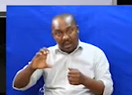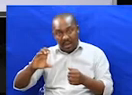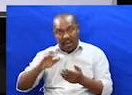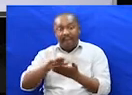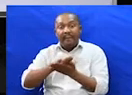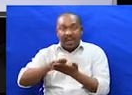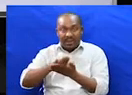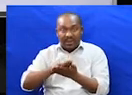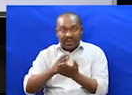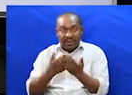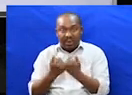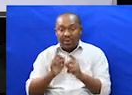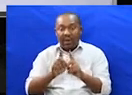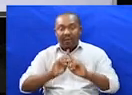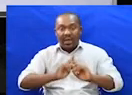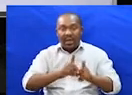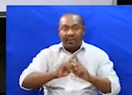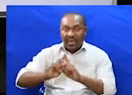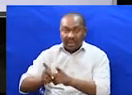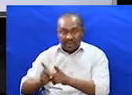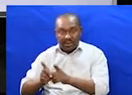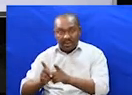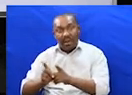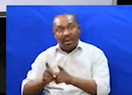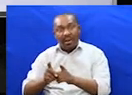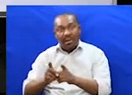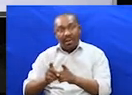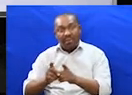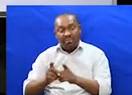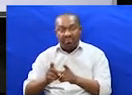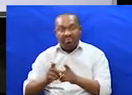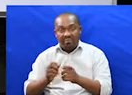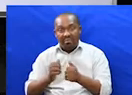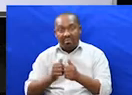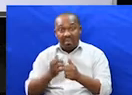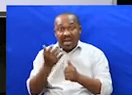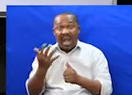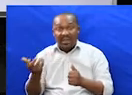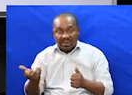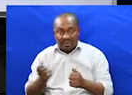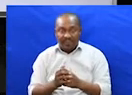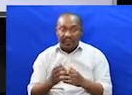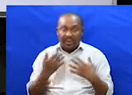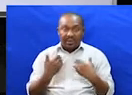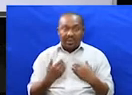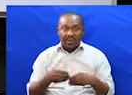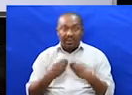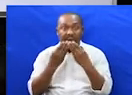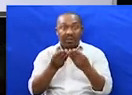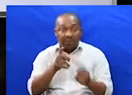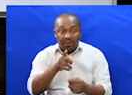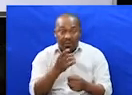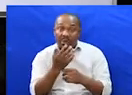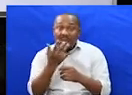are of different forms, they are of different kinds. So let me give you the types or forms